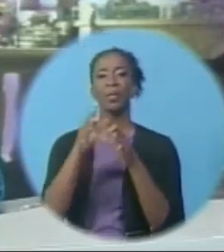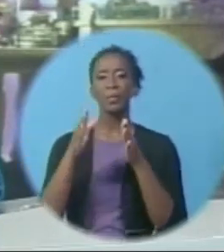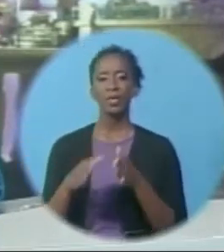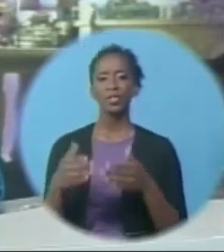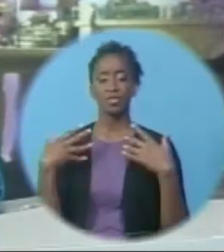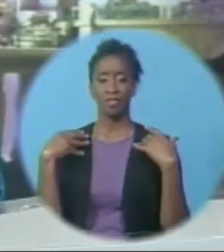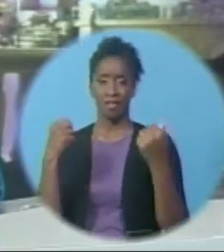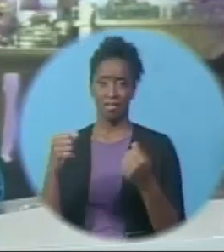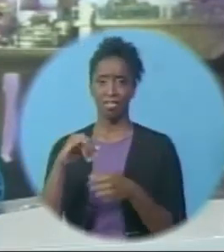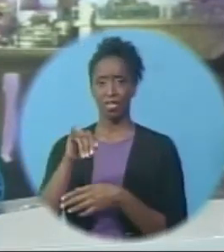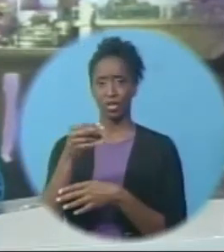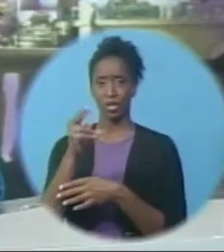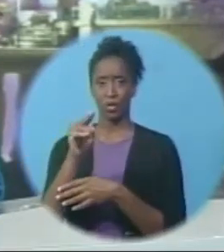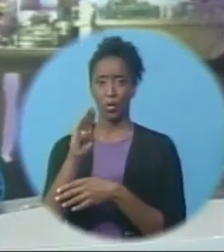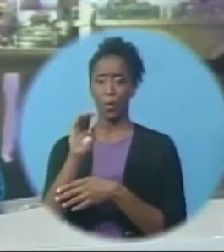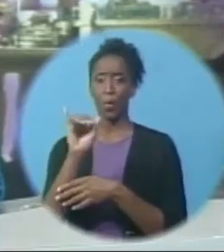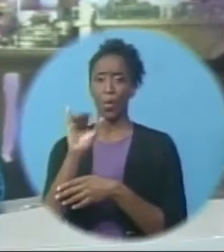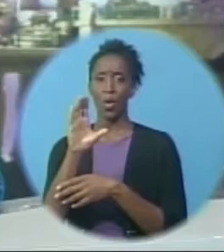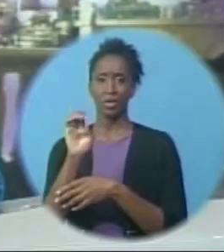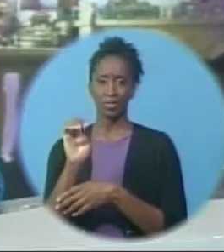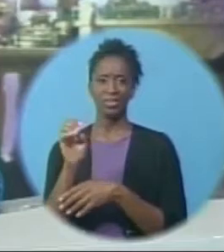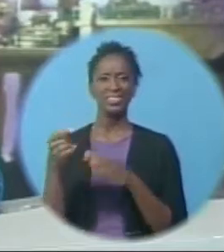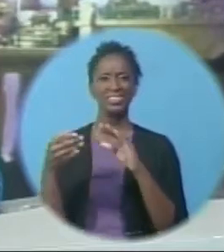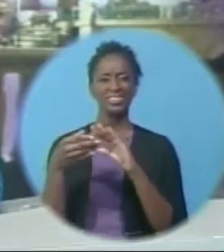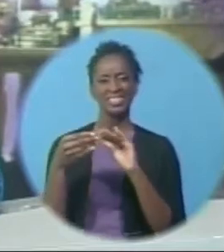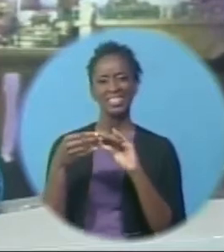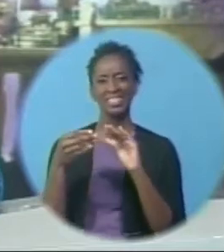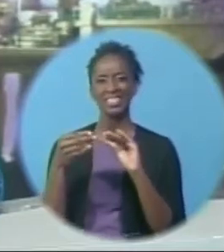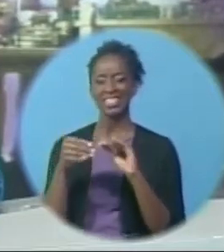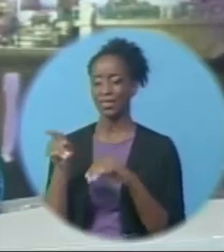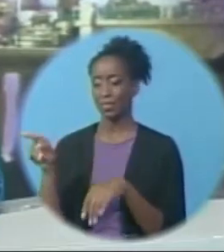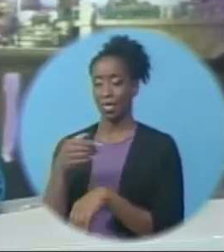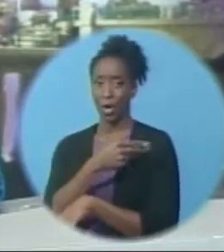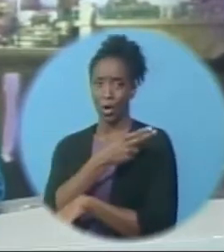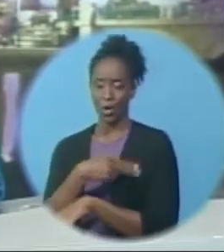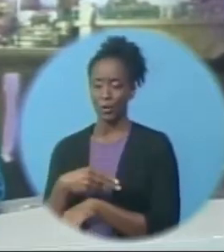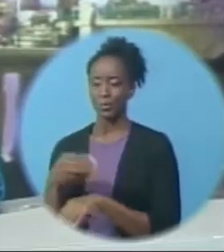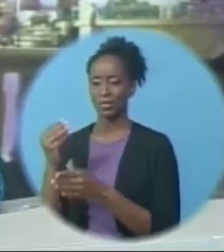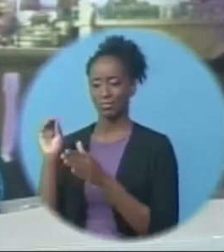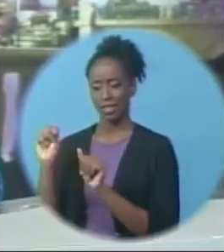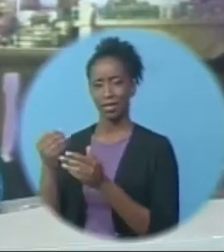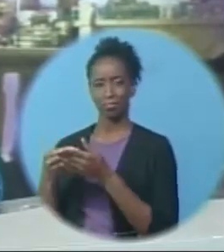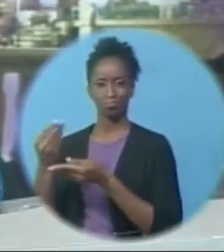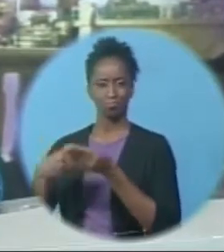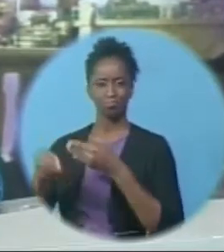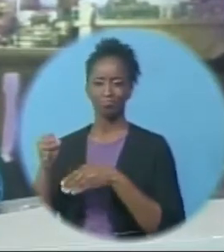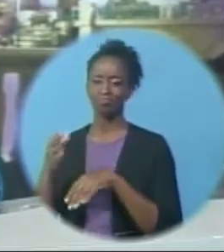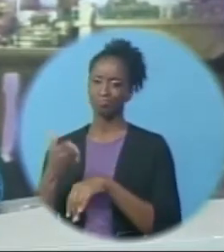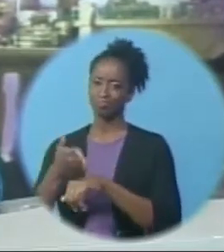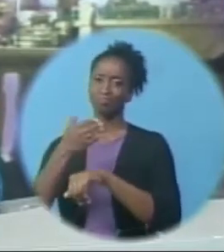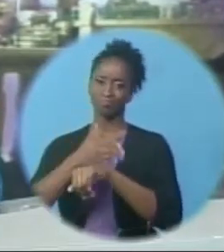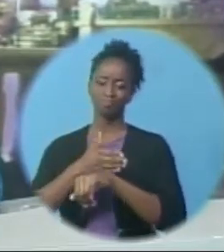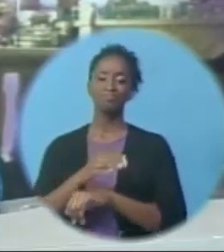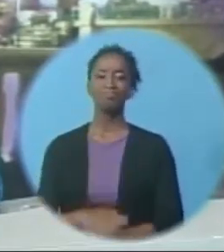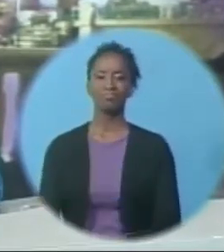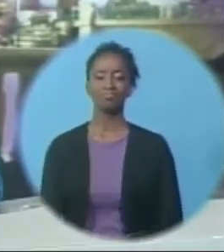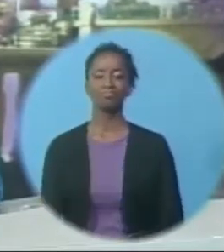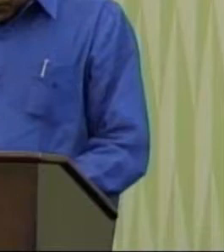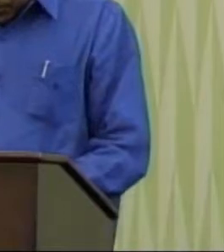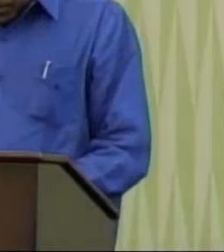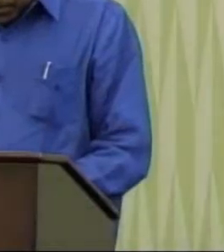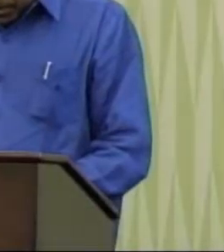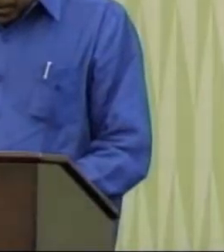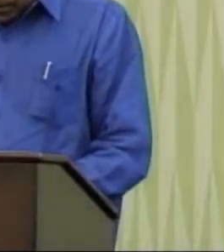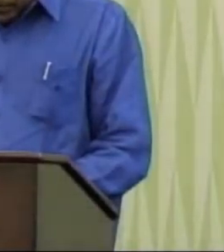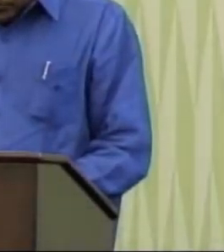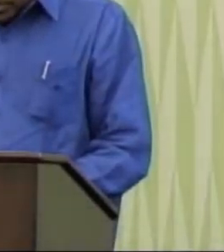revealed this as one of the new methods to help the public hospital to operate more efficiently. This includes,